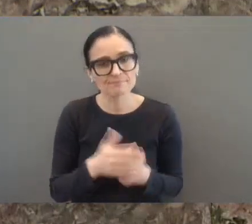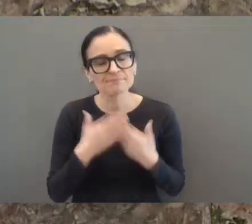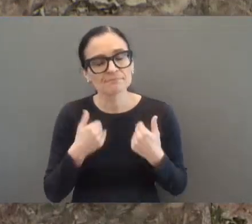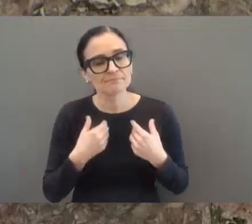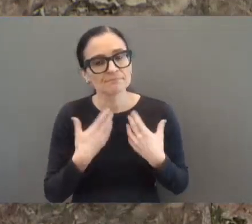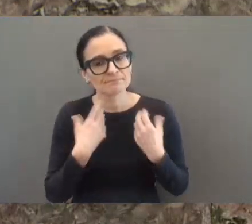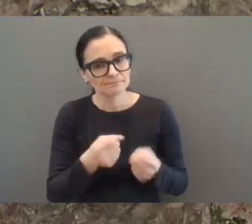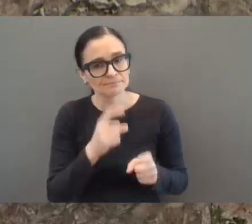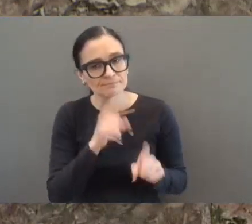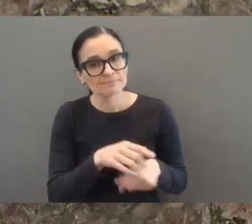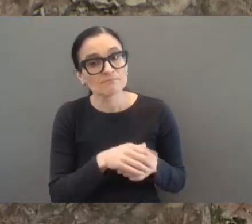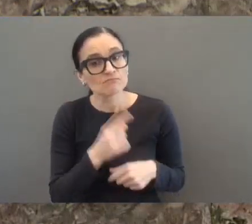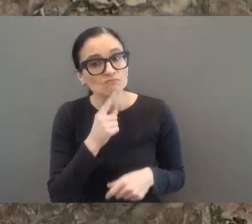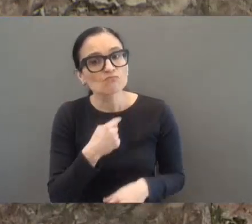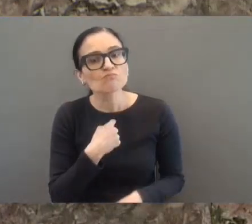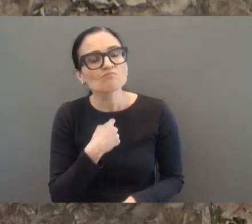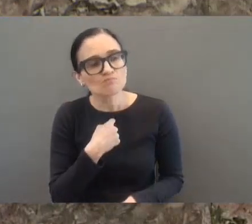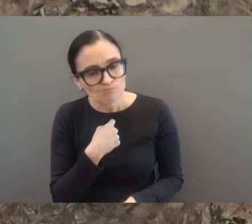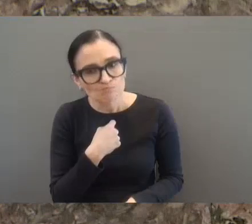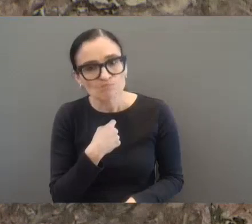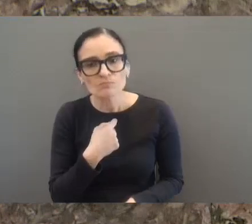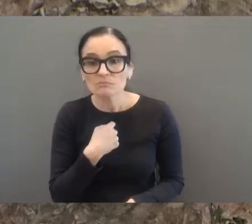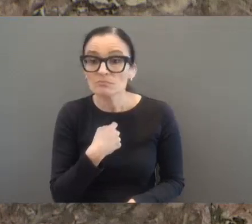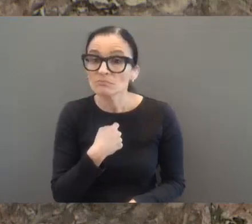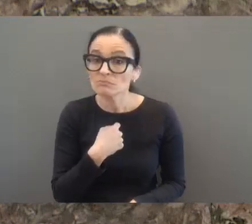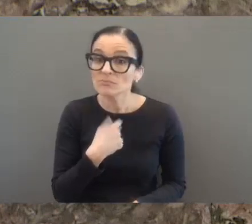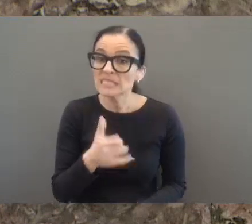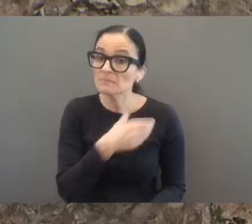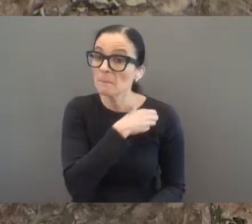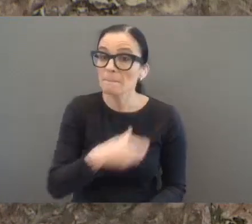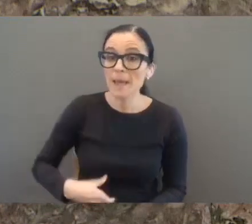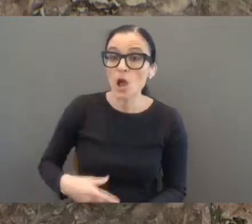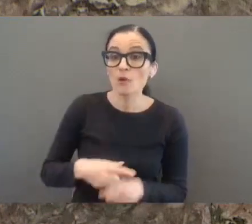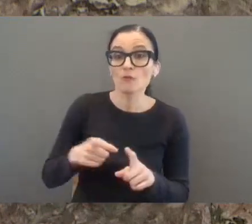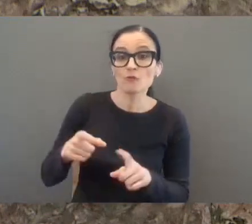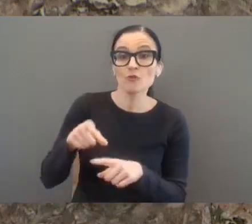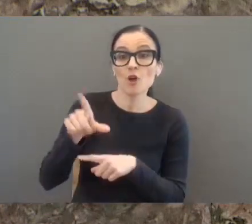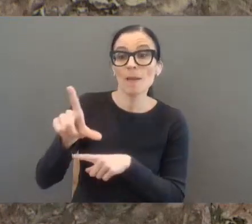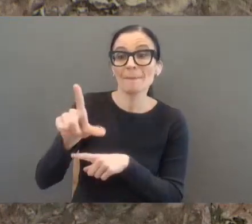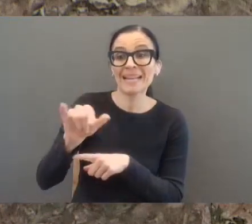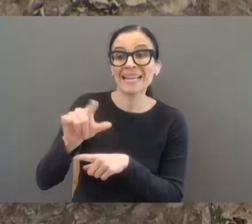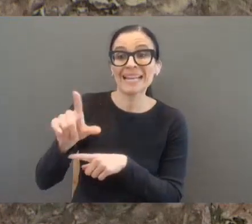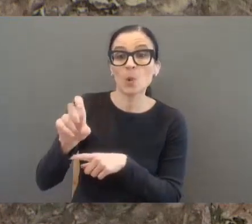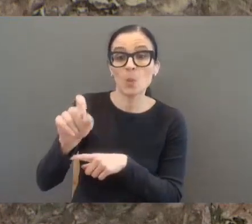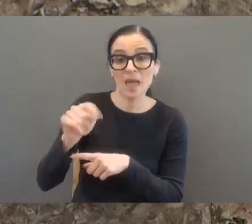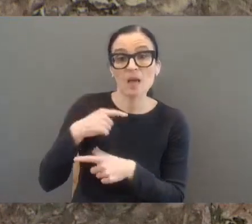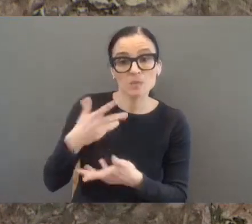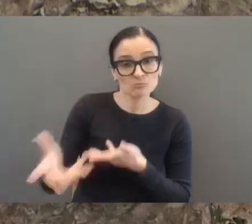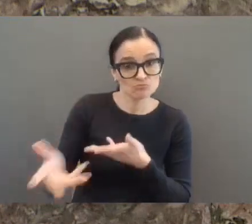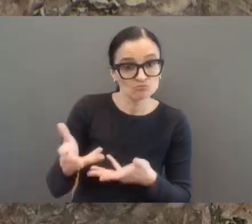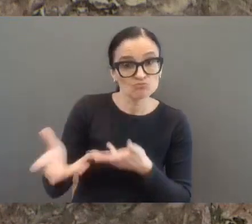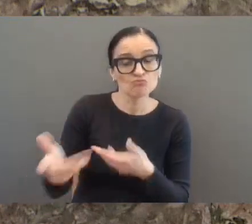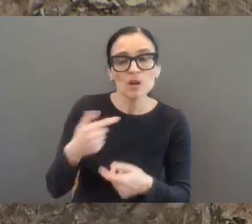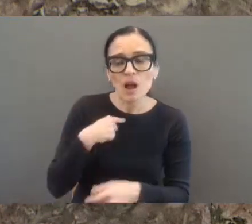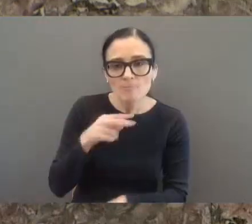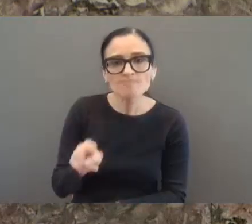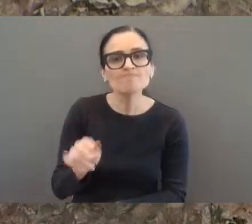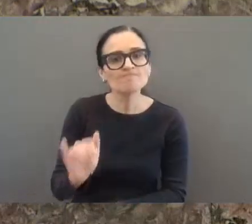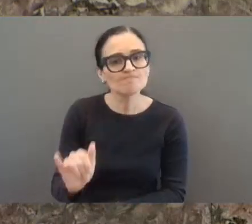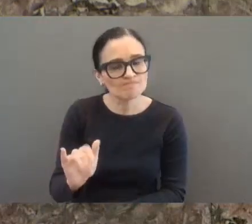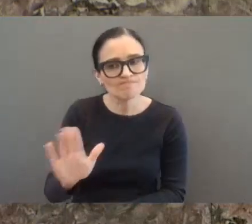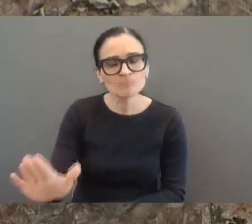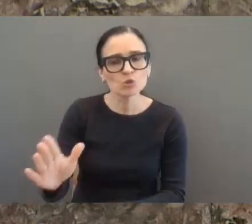really appreciated her observations and shared with her the concerns that she expressed to me. As the former mayor of a small town, I can